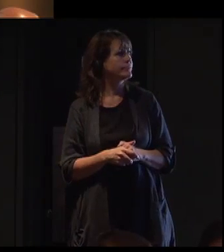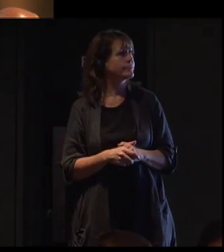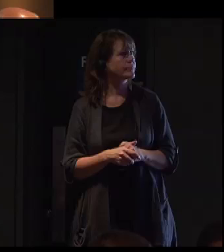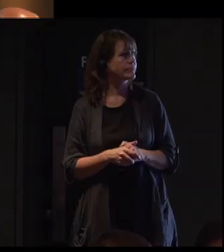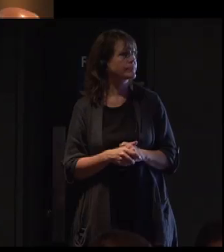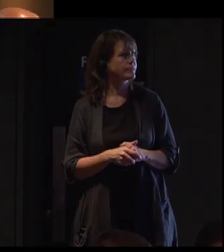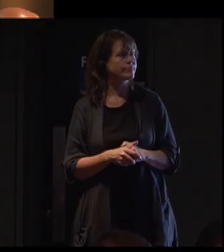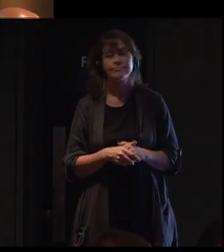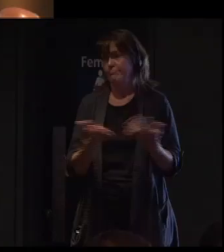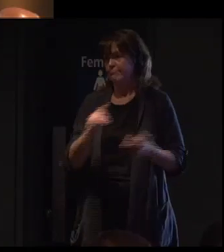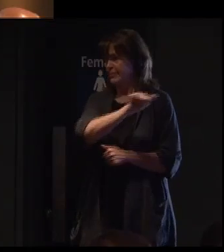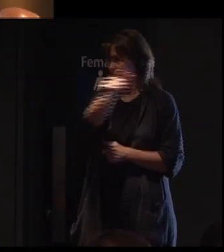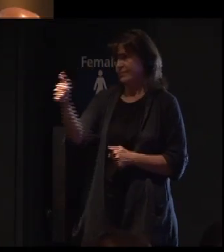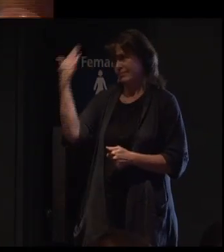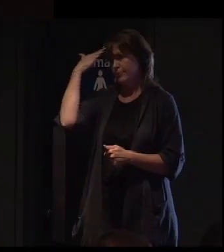your own opinions about that.